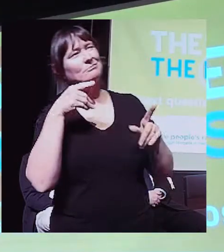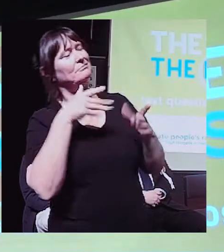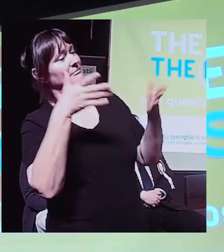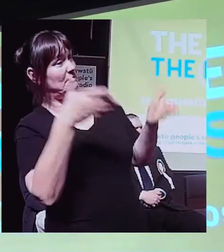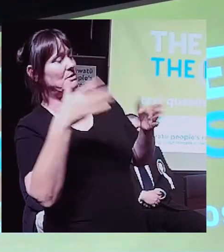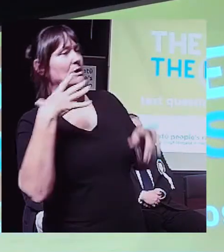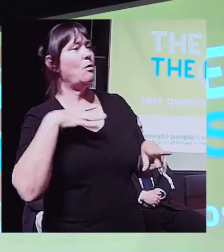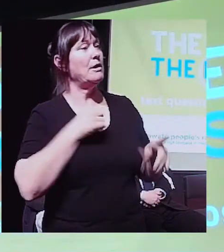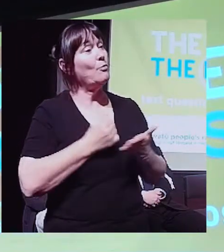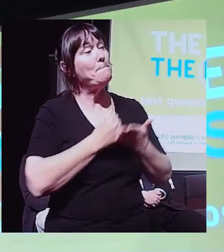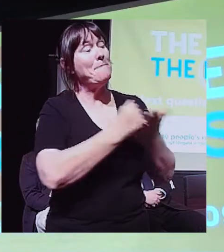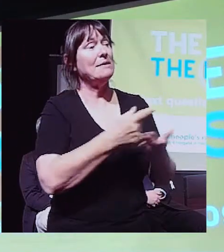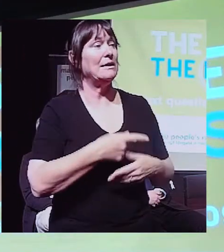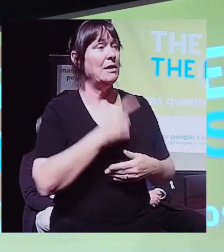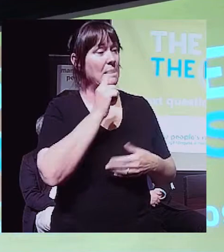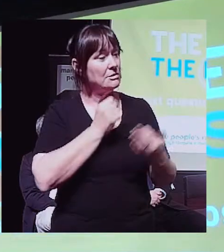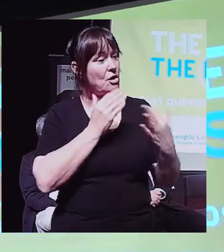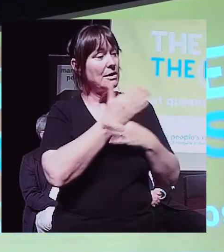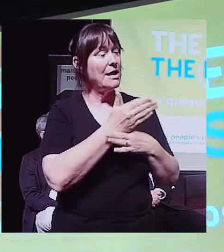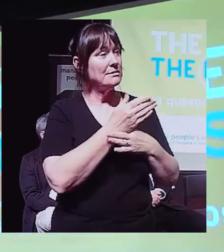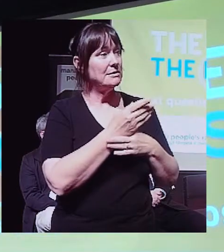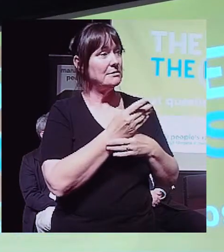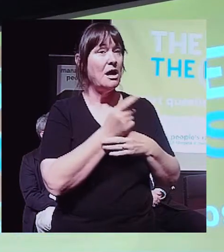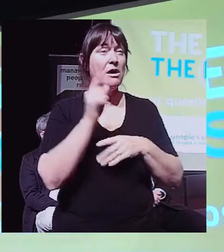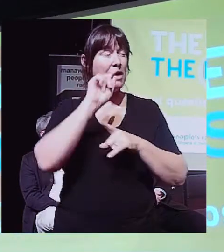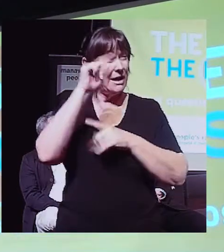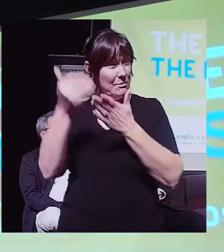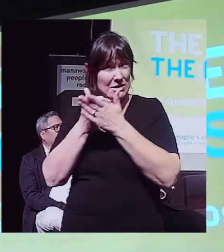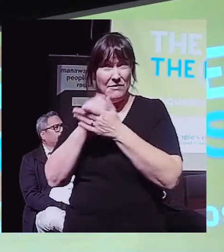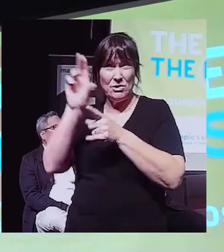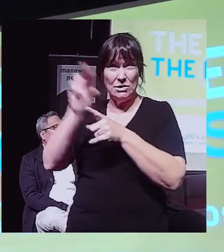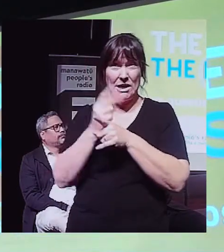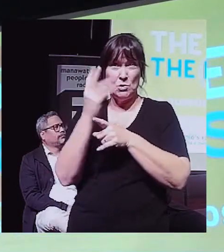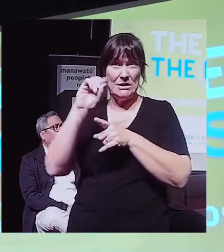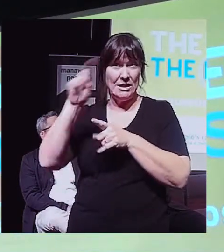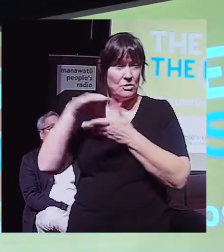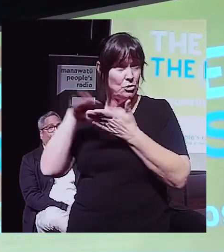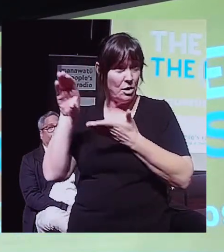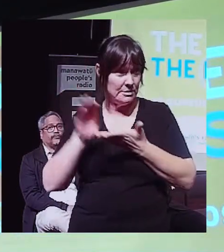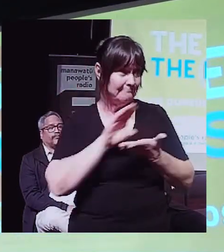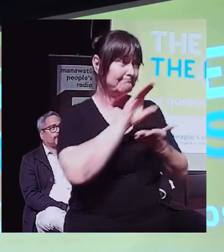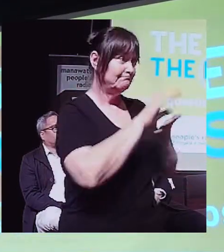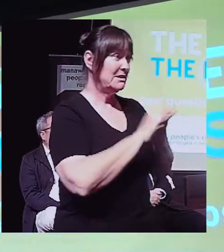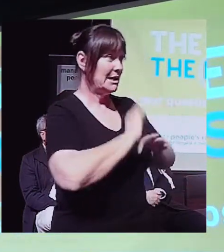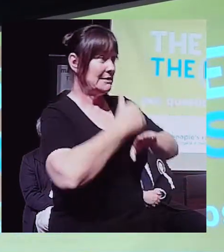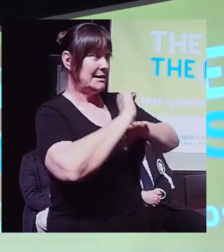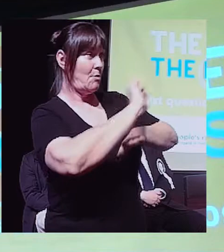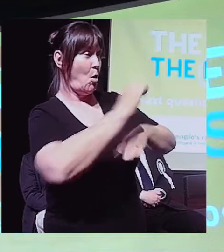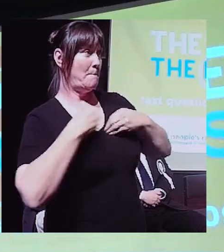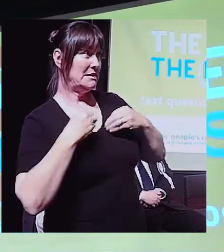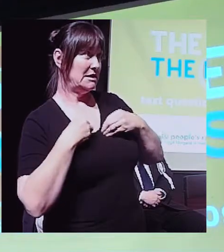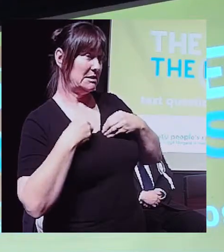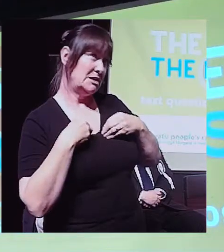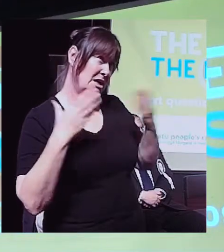back them by enabling them to access $20,000 of their KiwiSaver, as well as financial advice, that would enable them to start up a business and